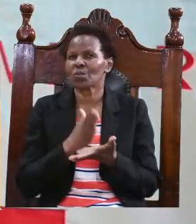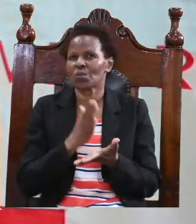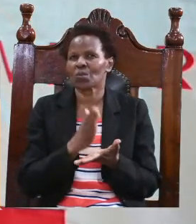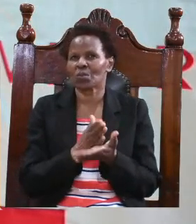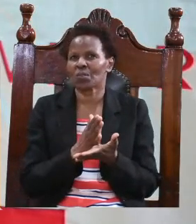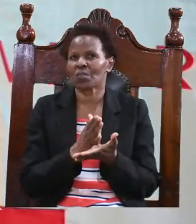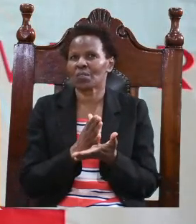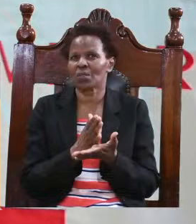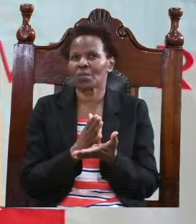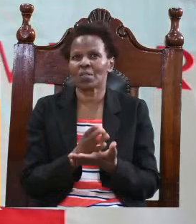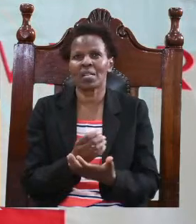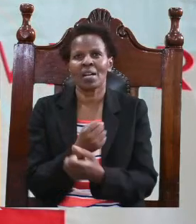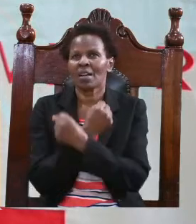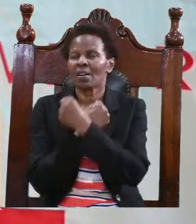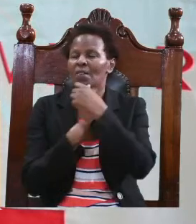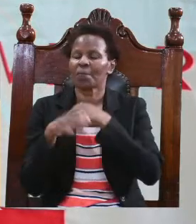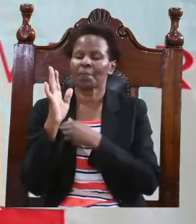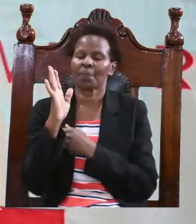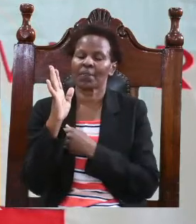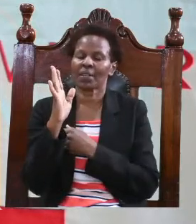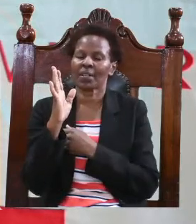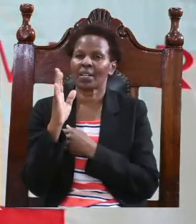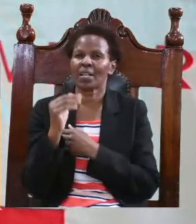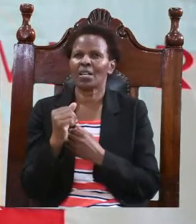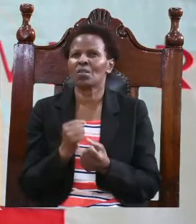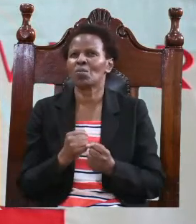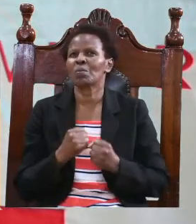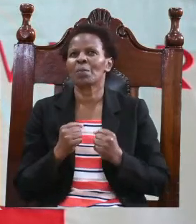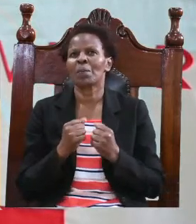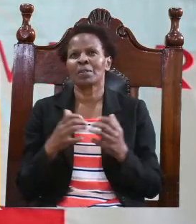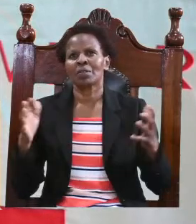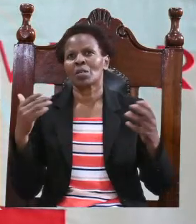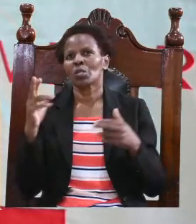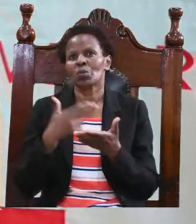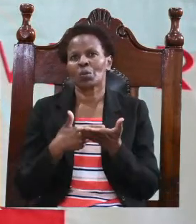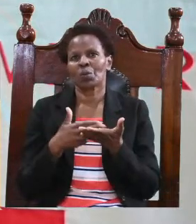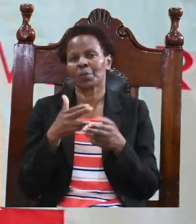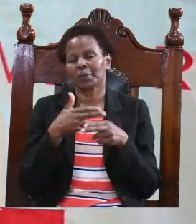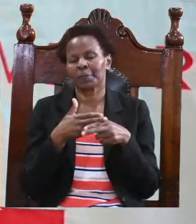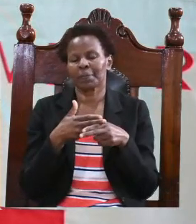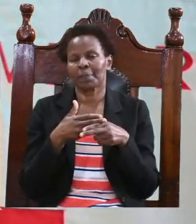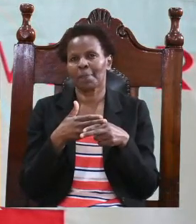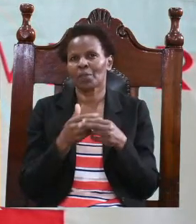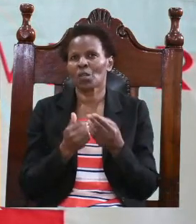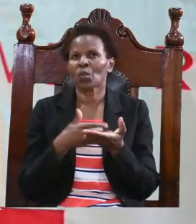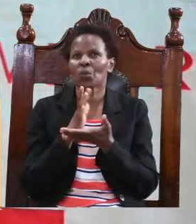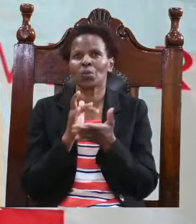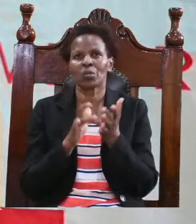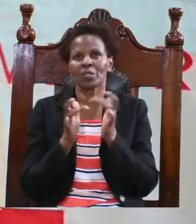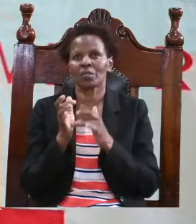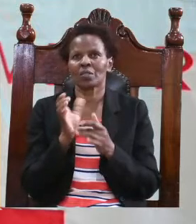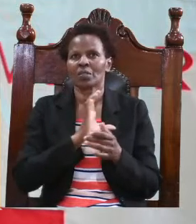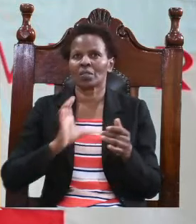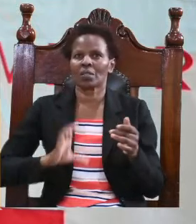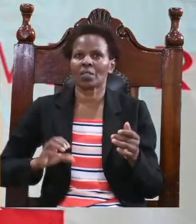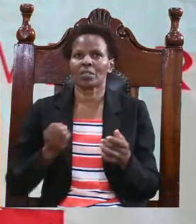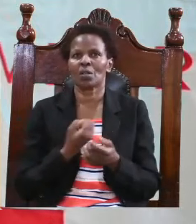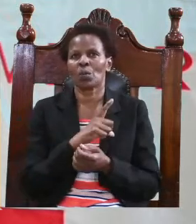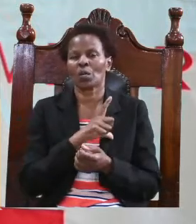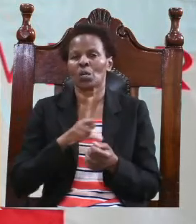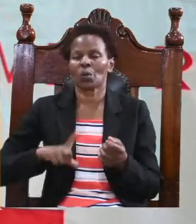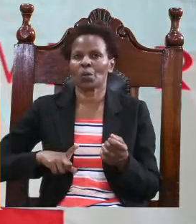that we may fervently love you and worthily magnify your holy name through Christ Jesus our